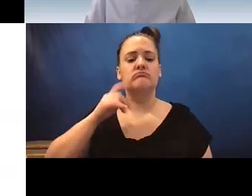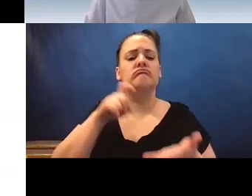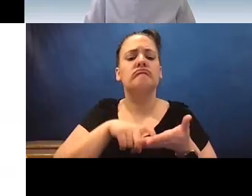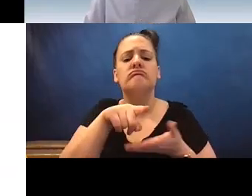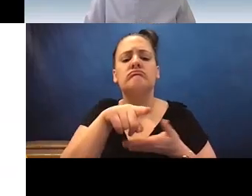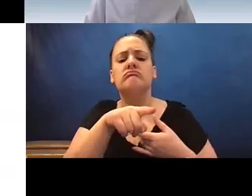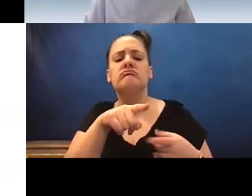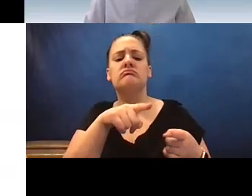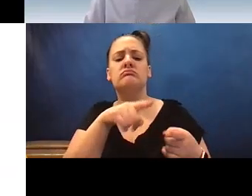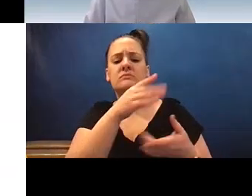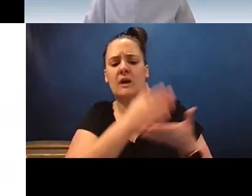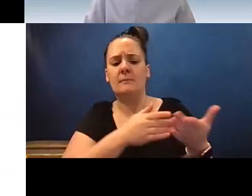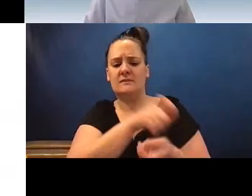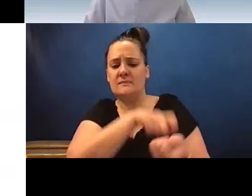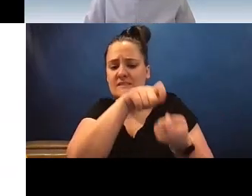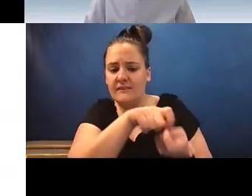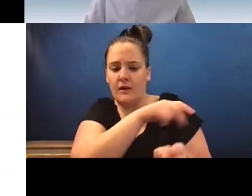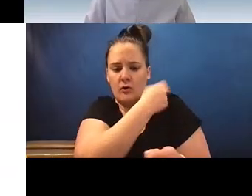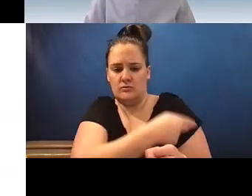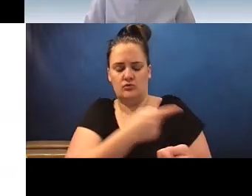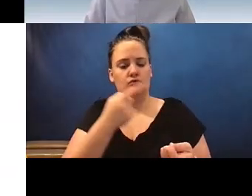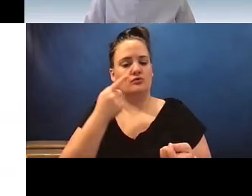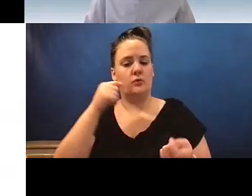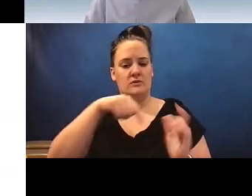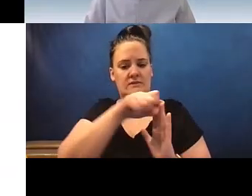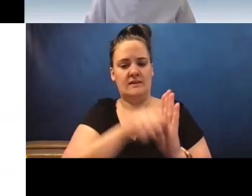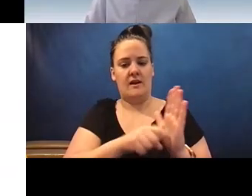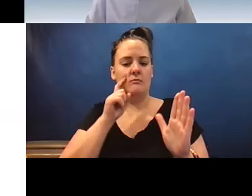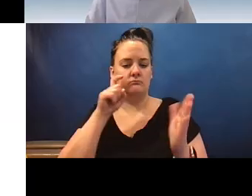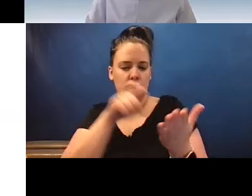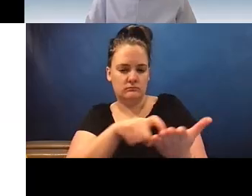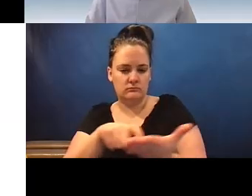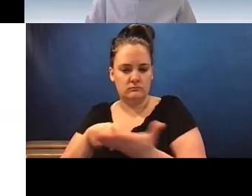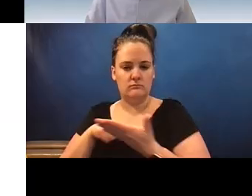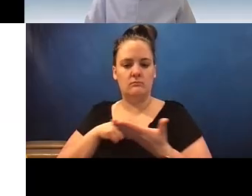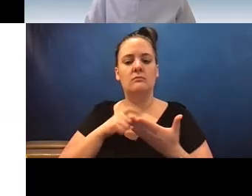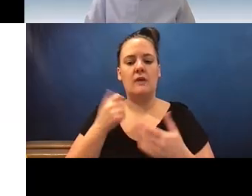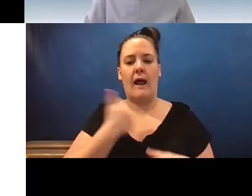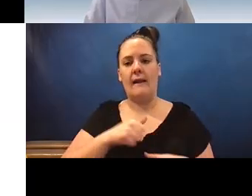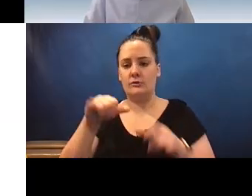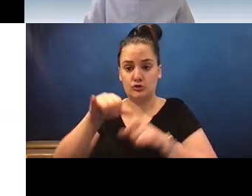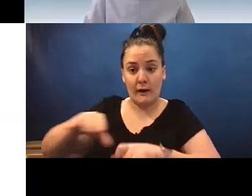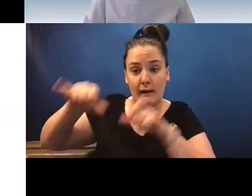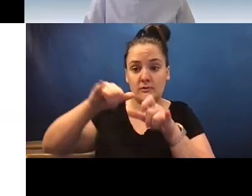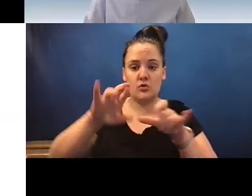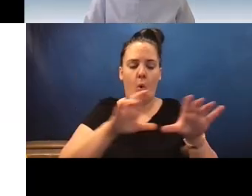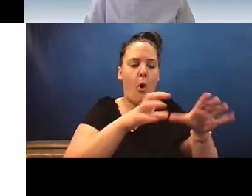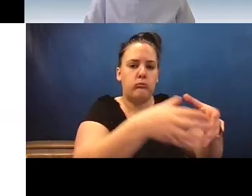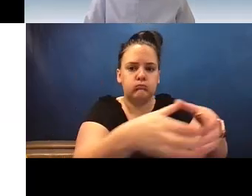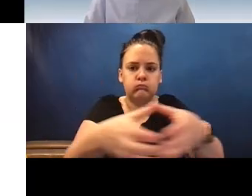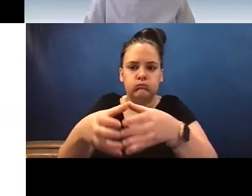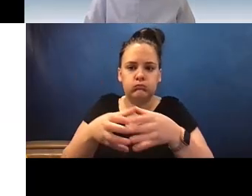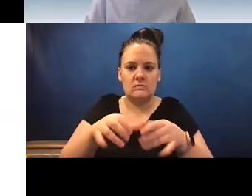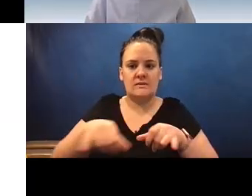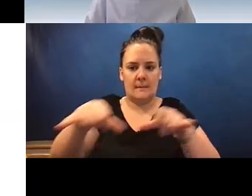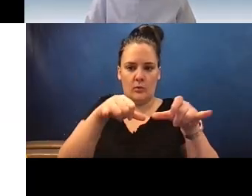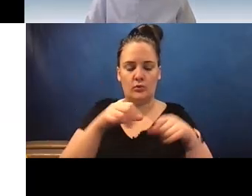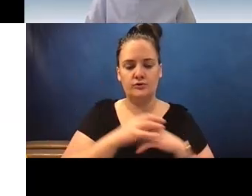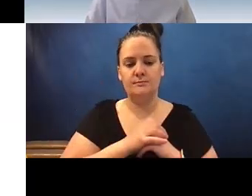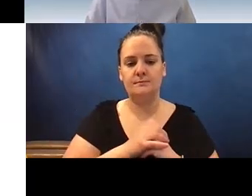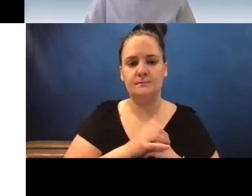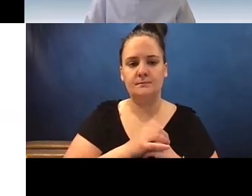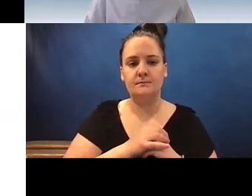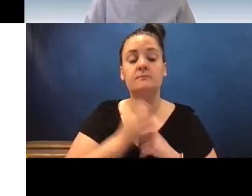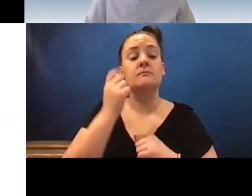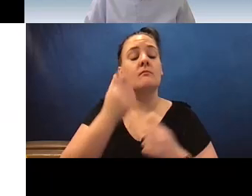groupings. While many major systems had strong profits over the last couple of years, there are many hospitals